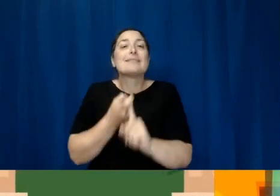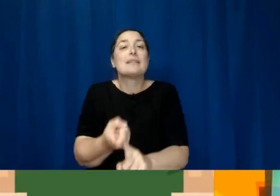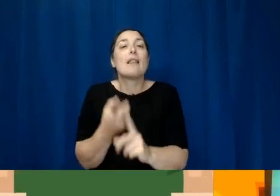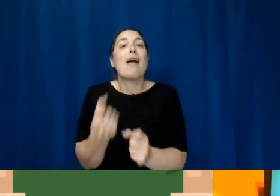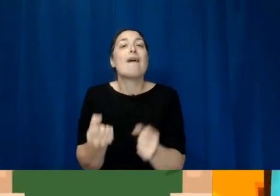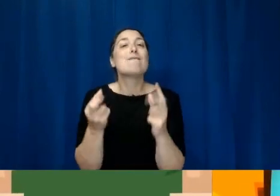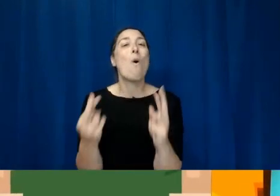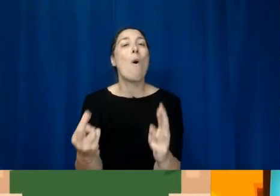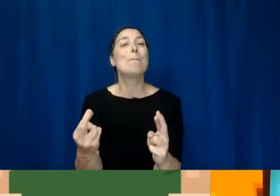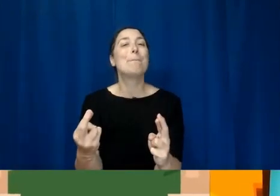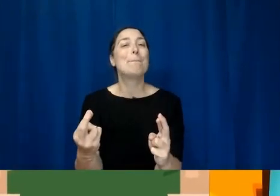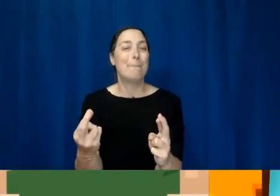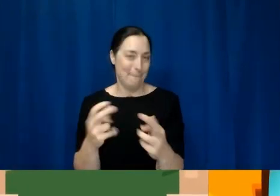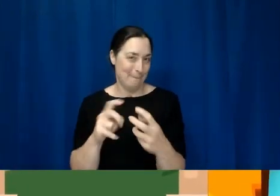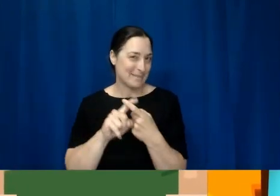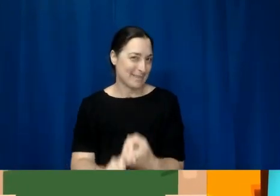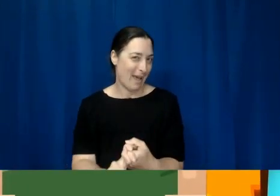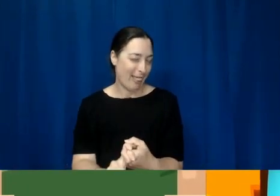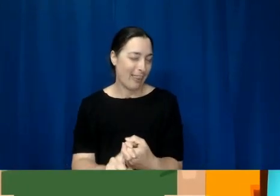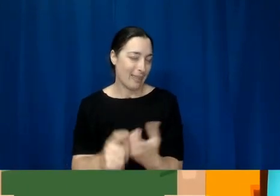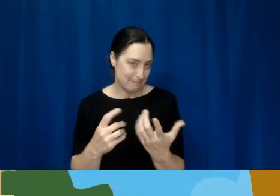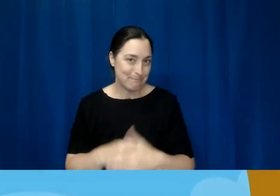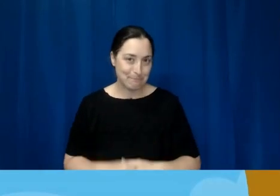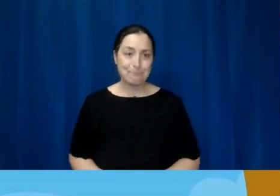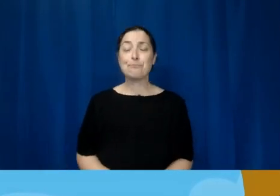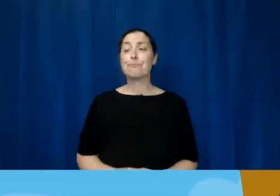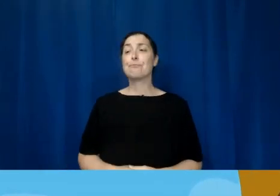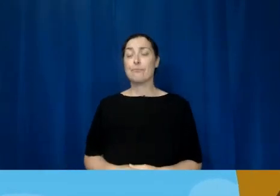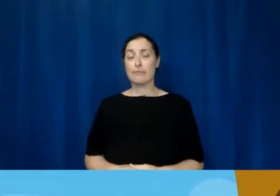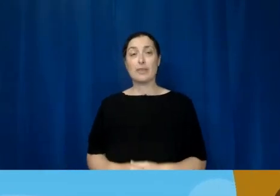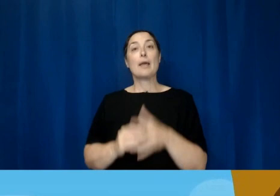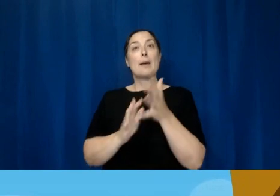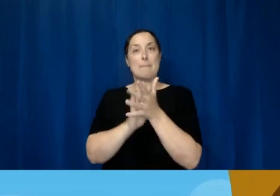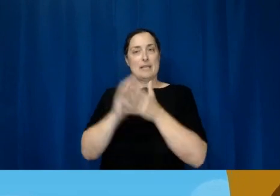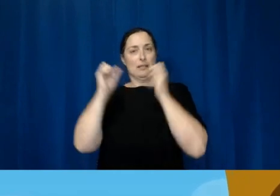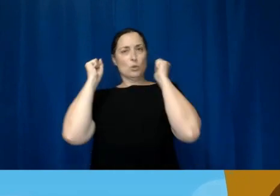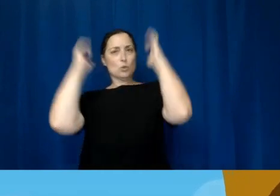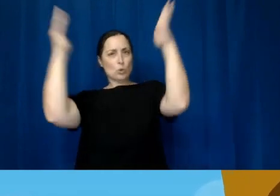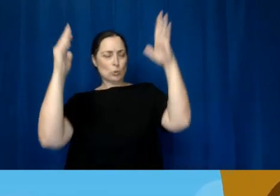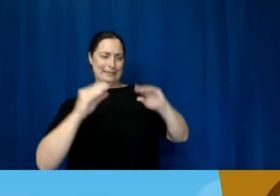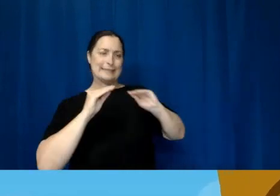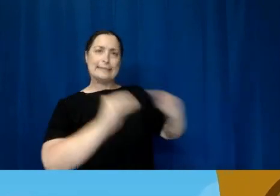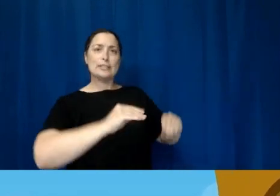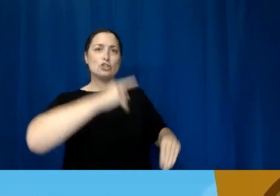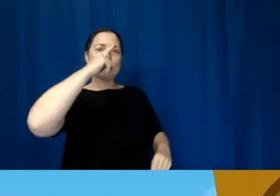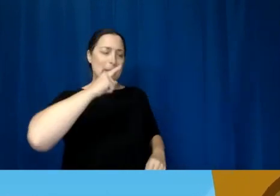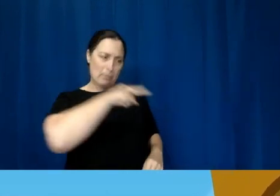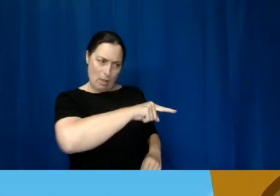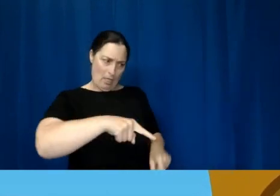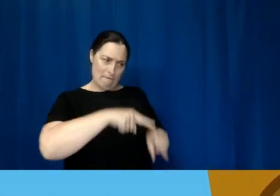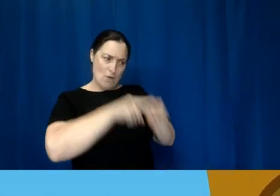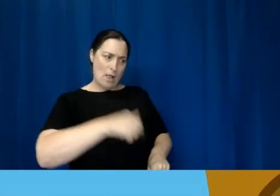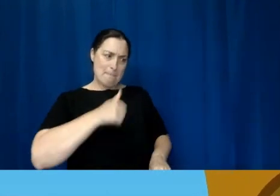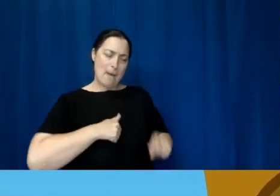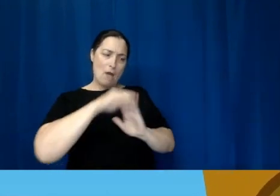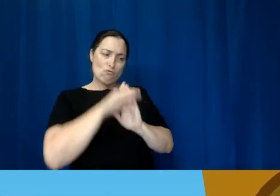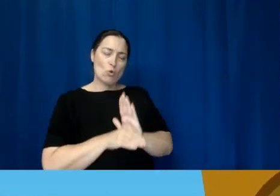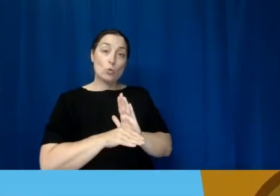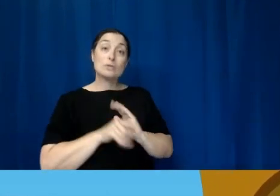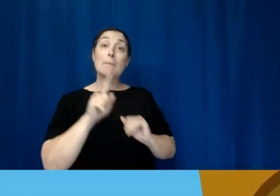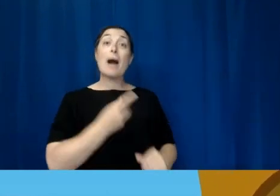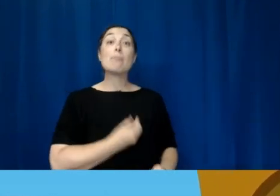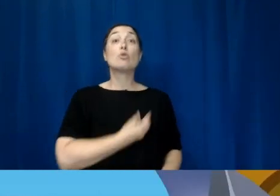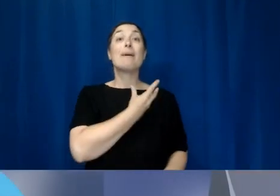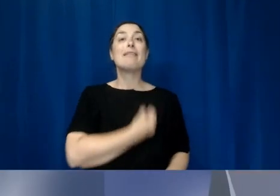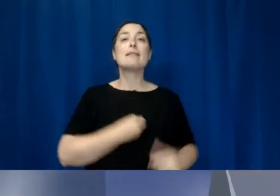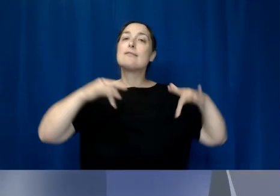remained inside, the spirit of hope. Through Pandora, Zeus taught humanity to live by his rules, but Prometheus remained